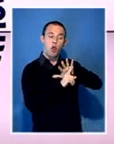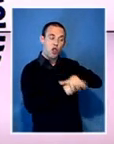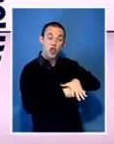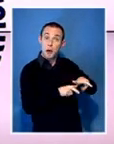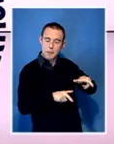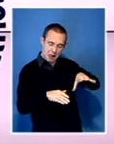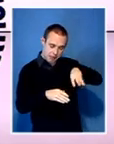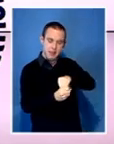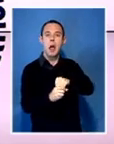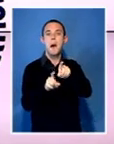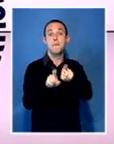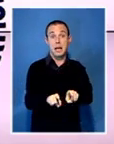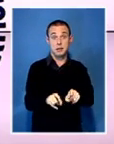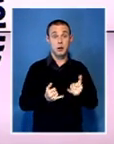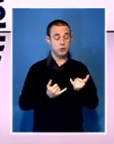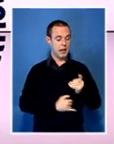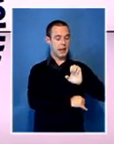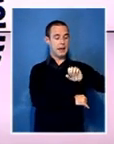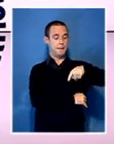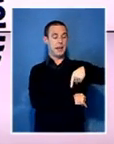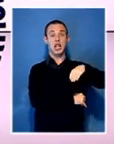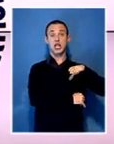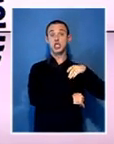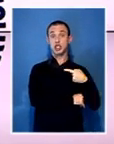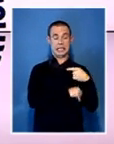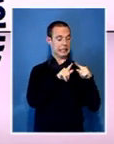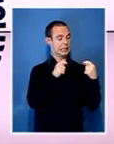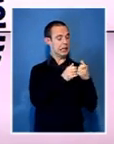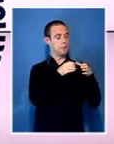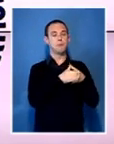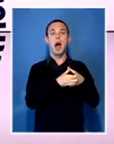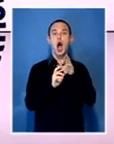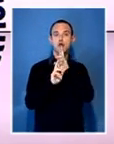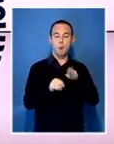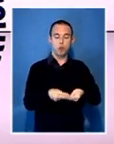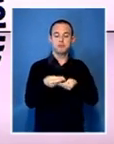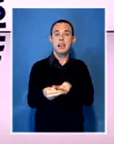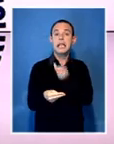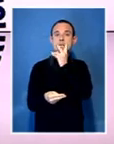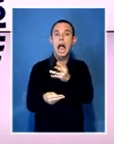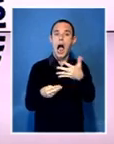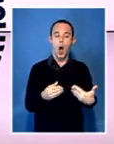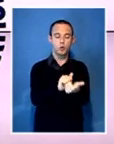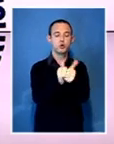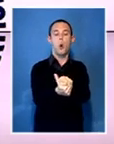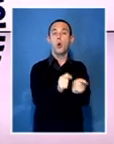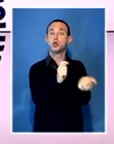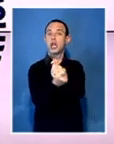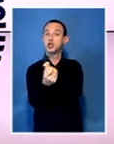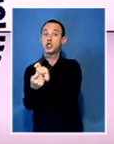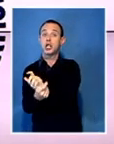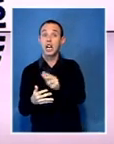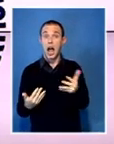in monitoring and evaluating the current transformation process in sport. The report deals with the transformation status of 5 sporting